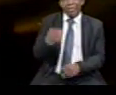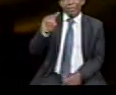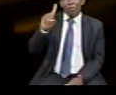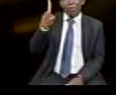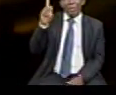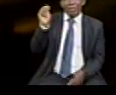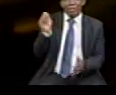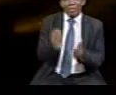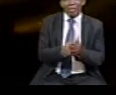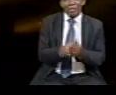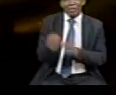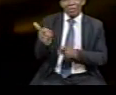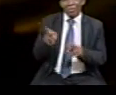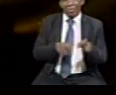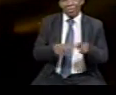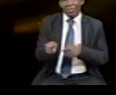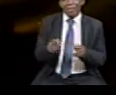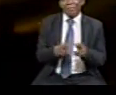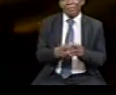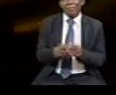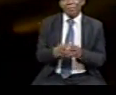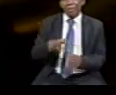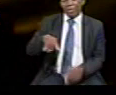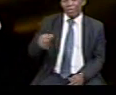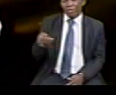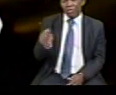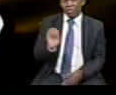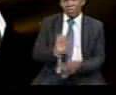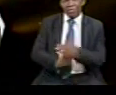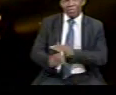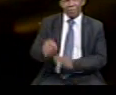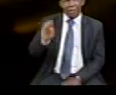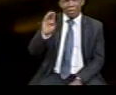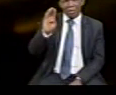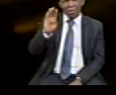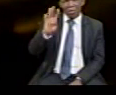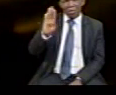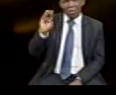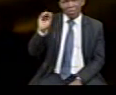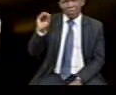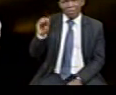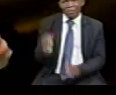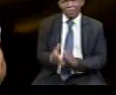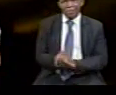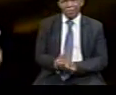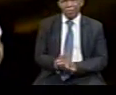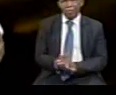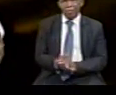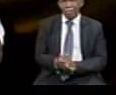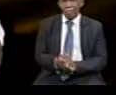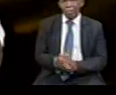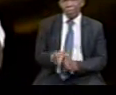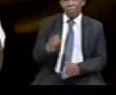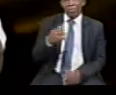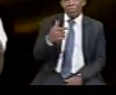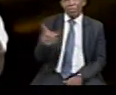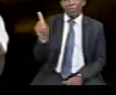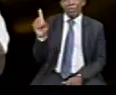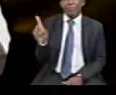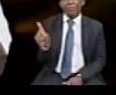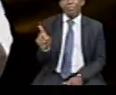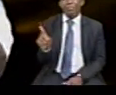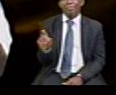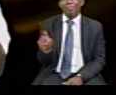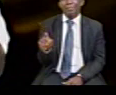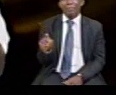John chapter 14. John chapter 14 from verse 1. John chapter 14 verse 1. He said, let